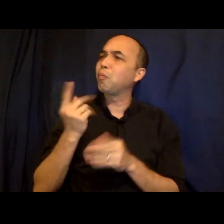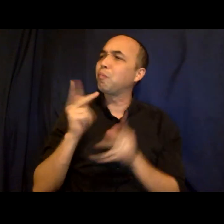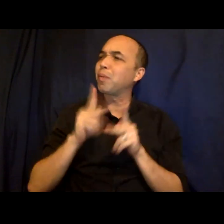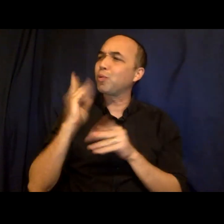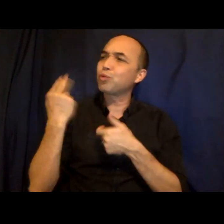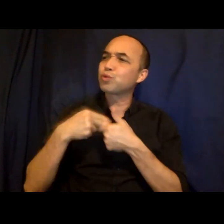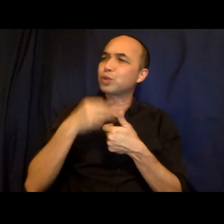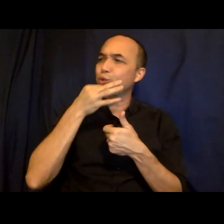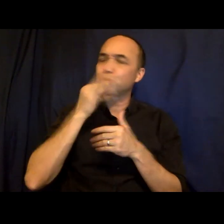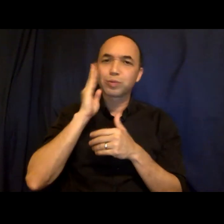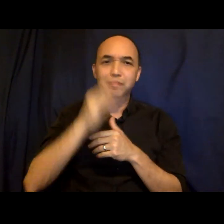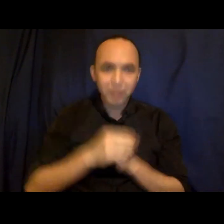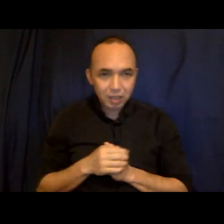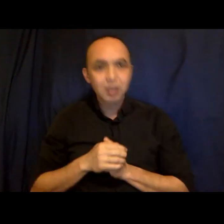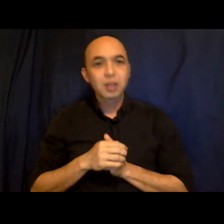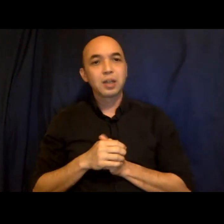Alrighty.